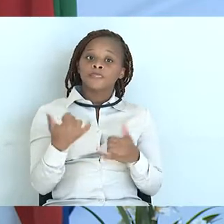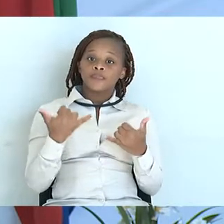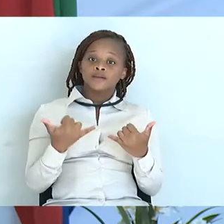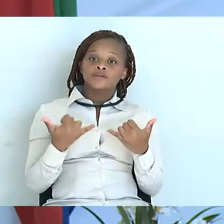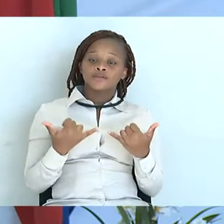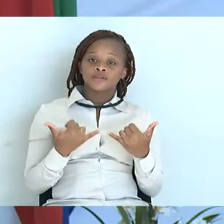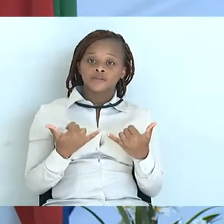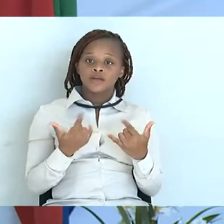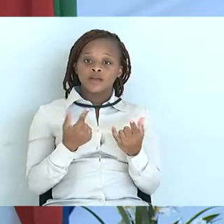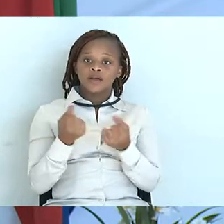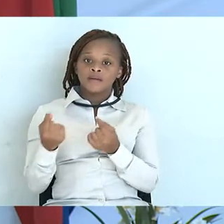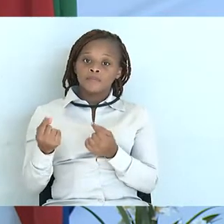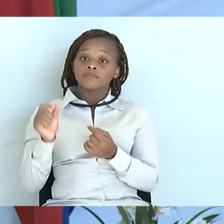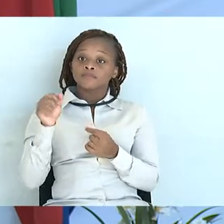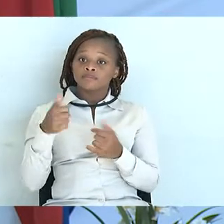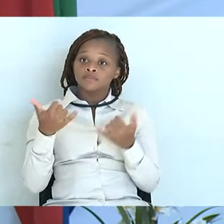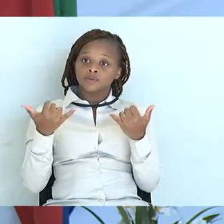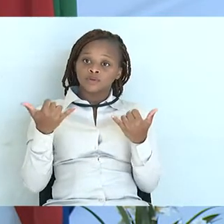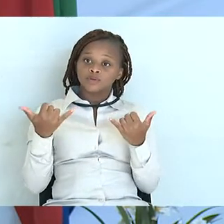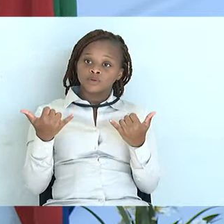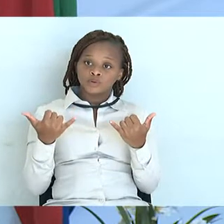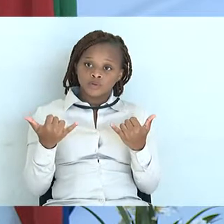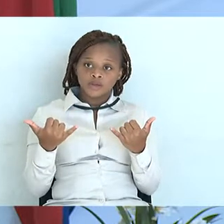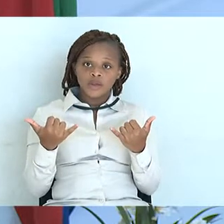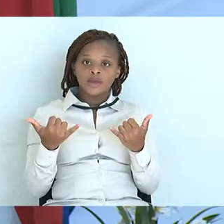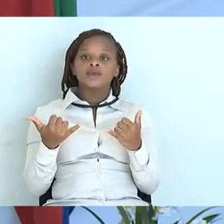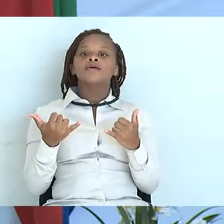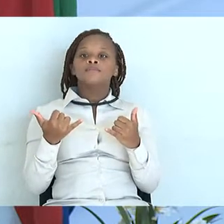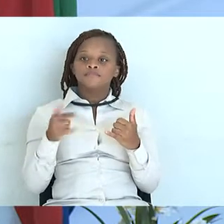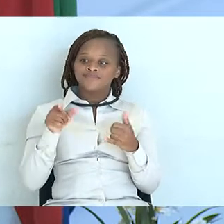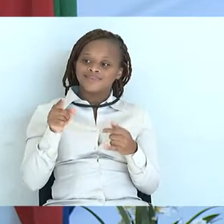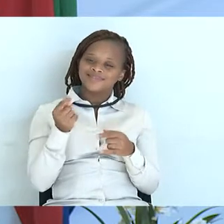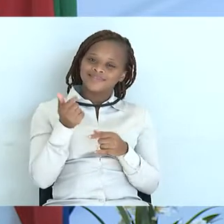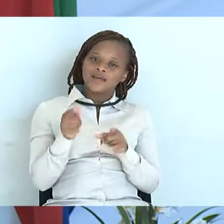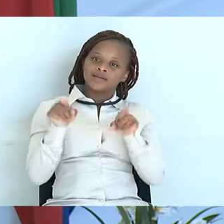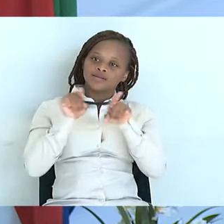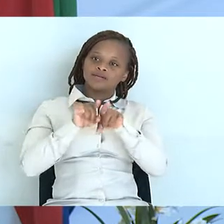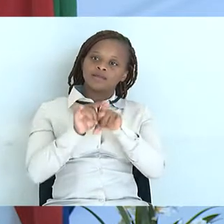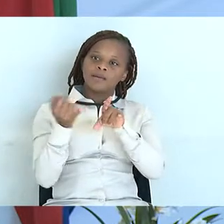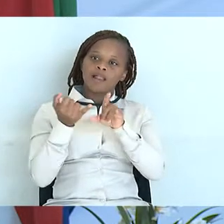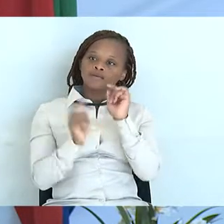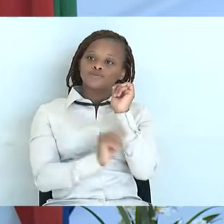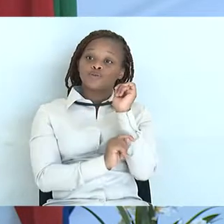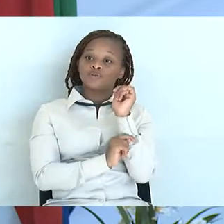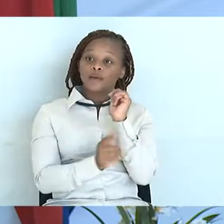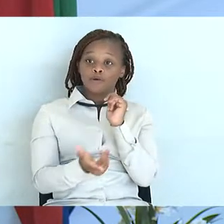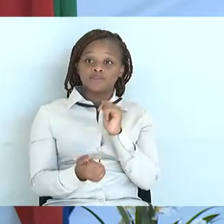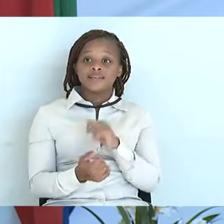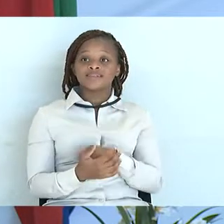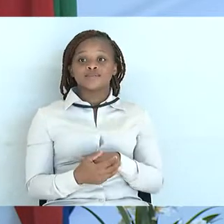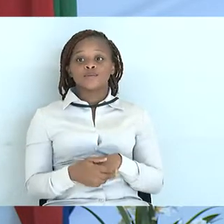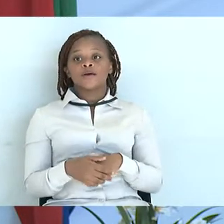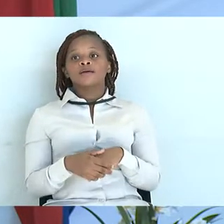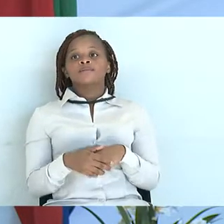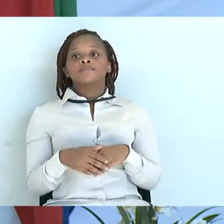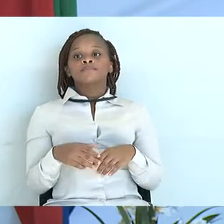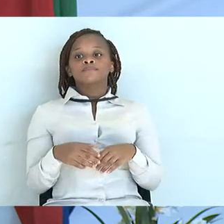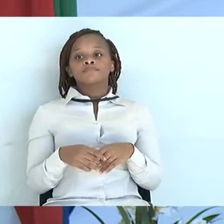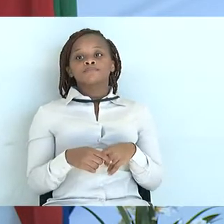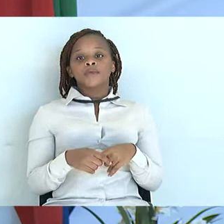as Toyota. And we're saying that is an outcome of an intentional skilling of the